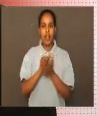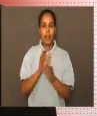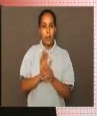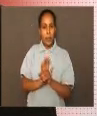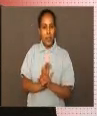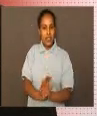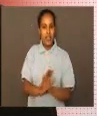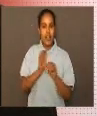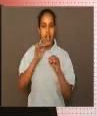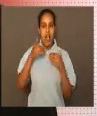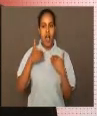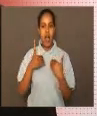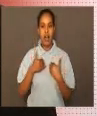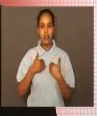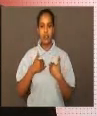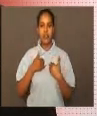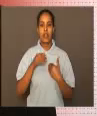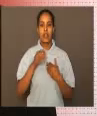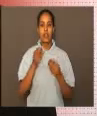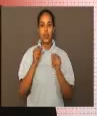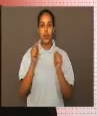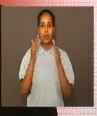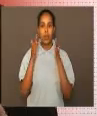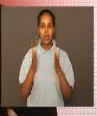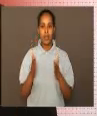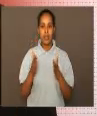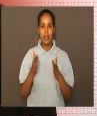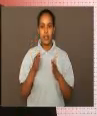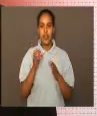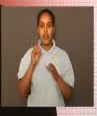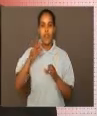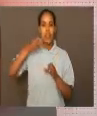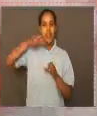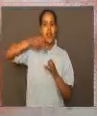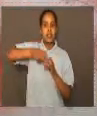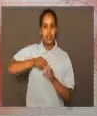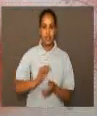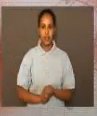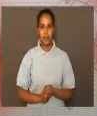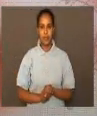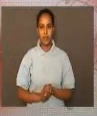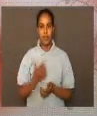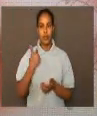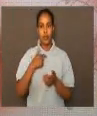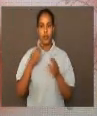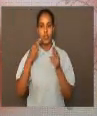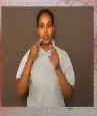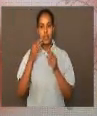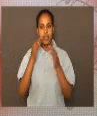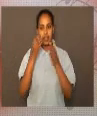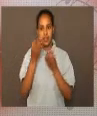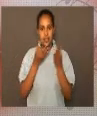pressure has on the solubility of gases. We will